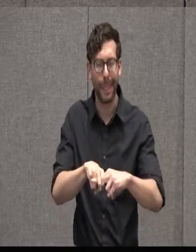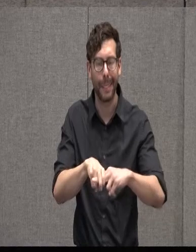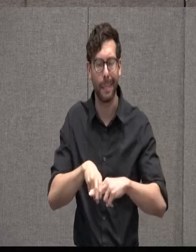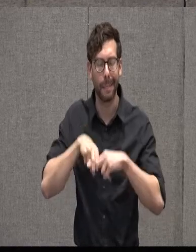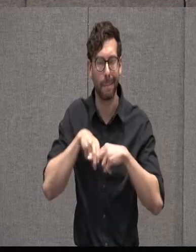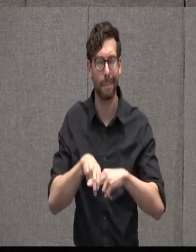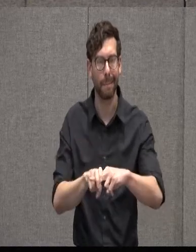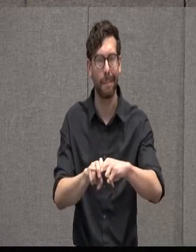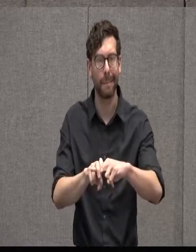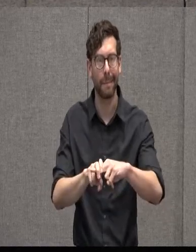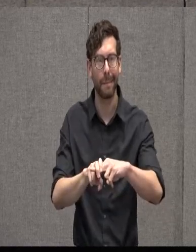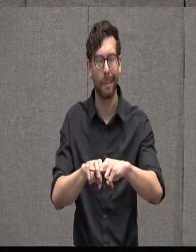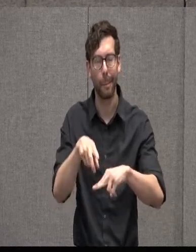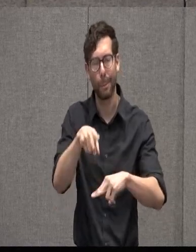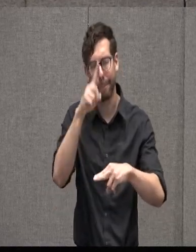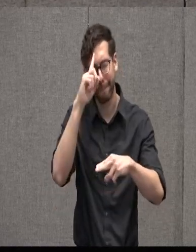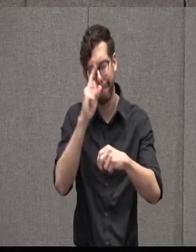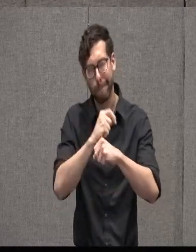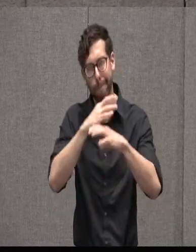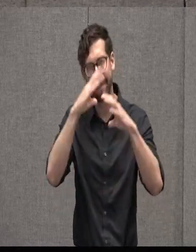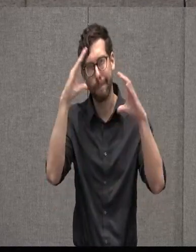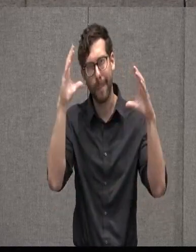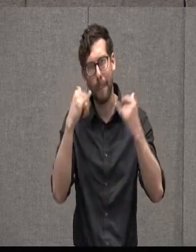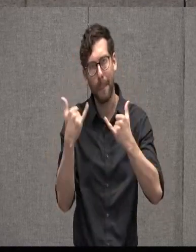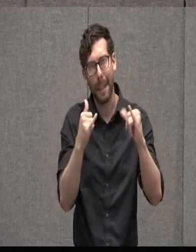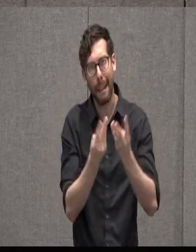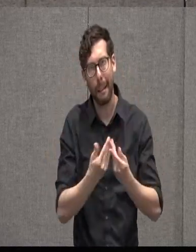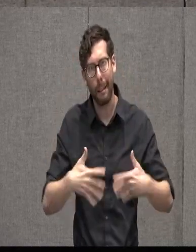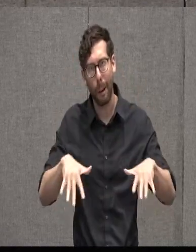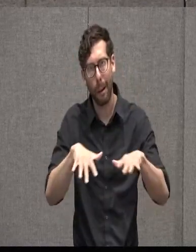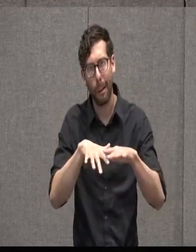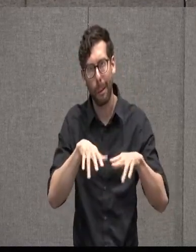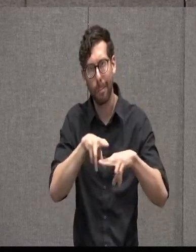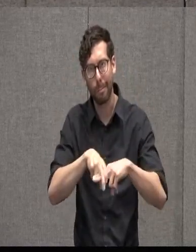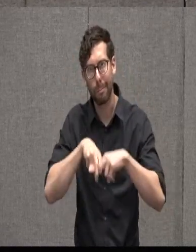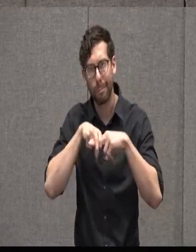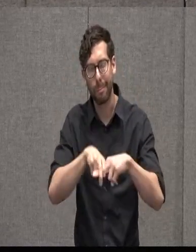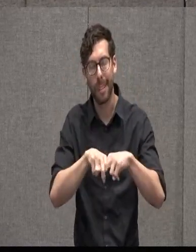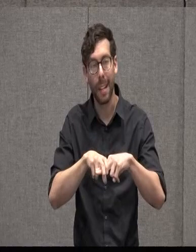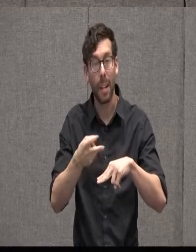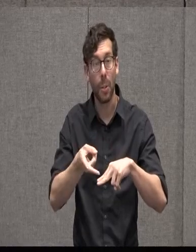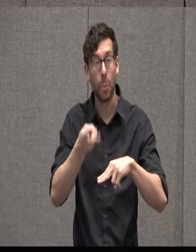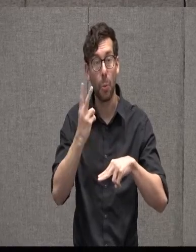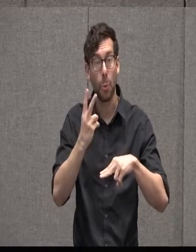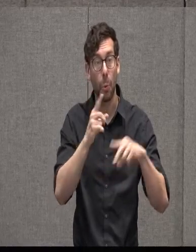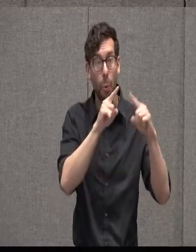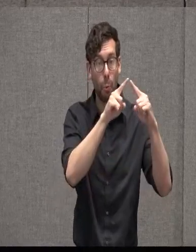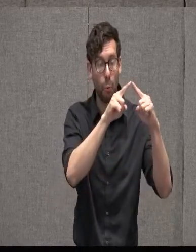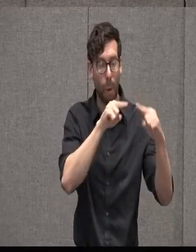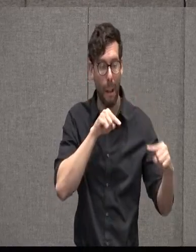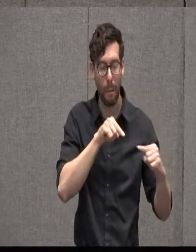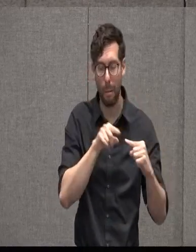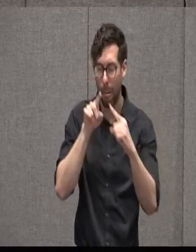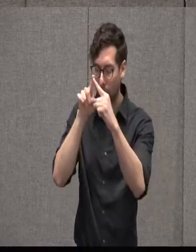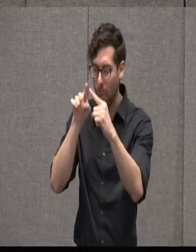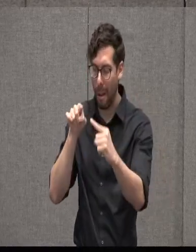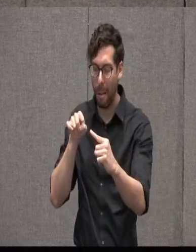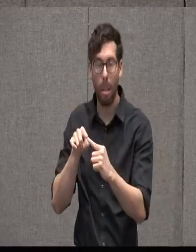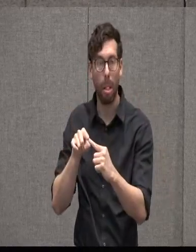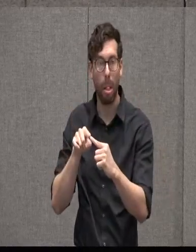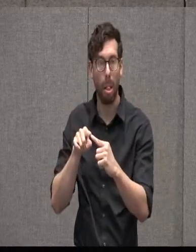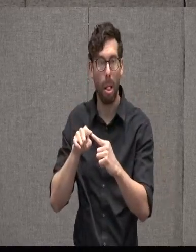structure here. And it's supposed to be like a swing. So if you think of a swing on a playground,